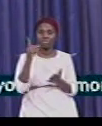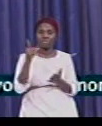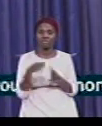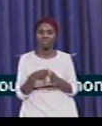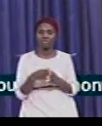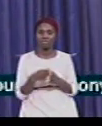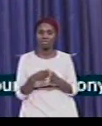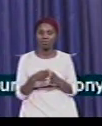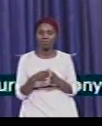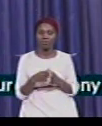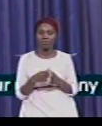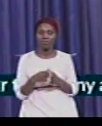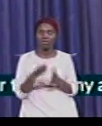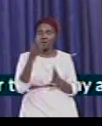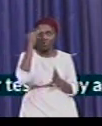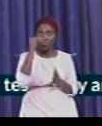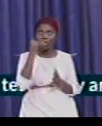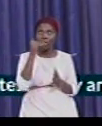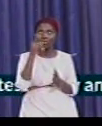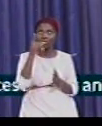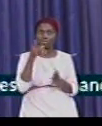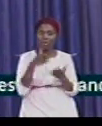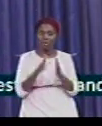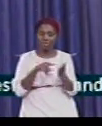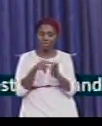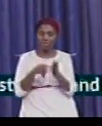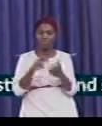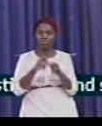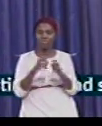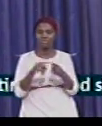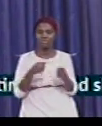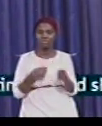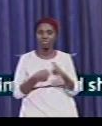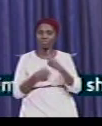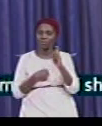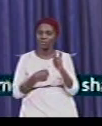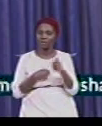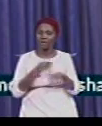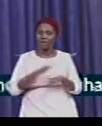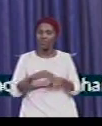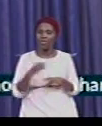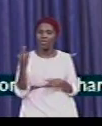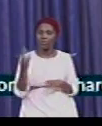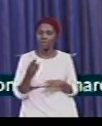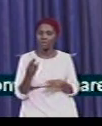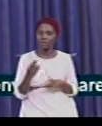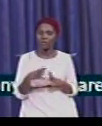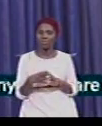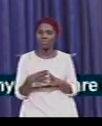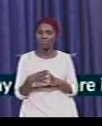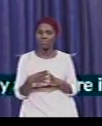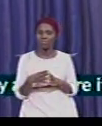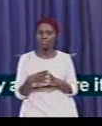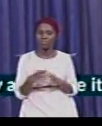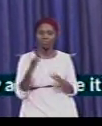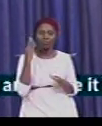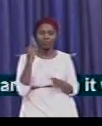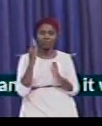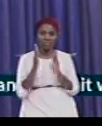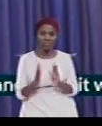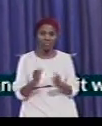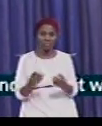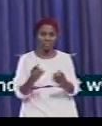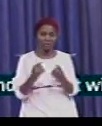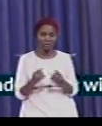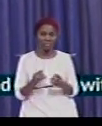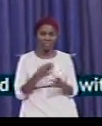this happen to me? And then on the Wednesday, Bishop came, Pastor came, and he